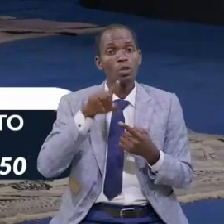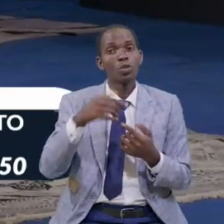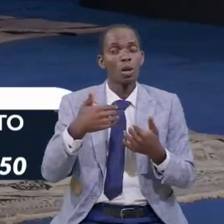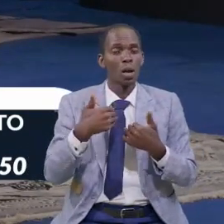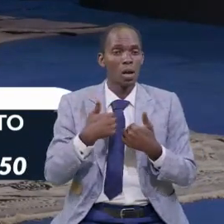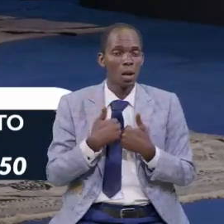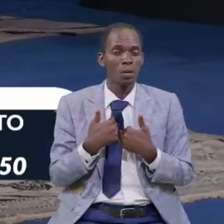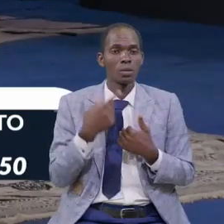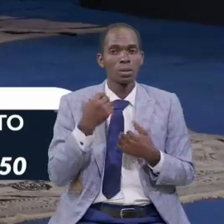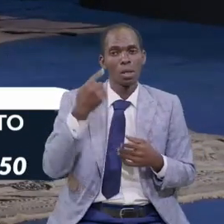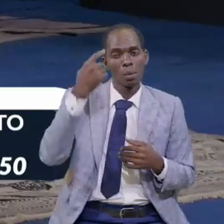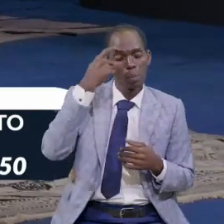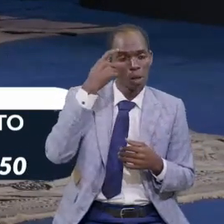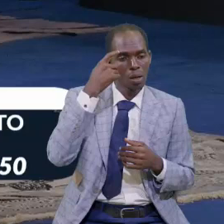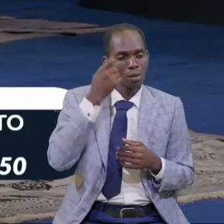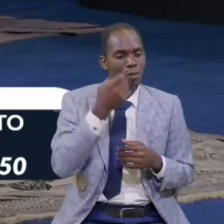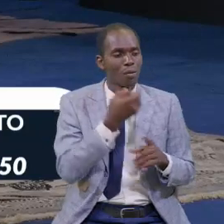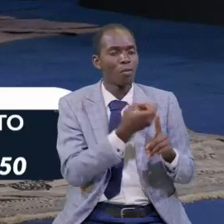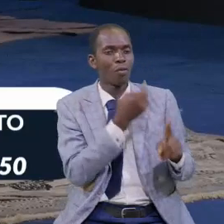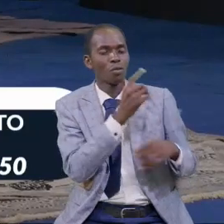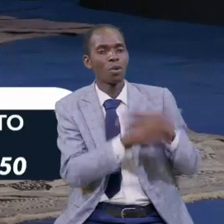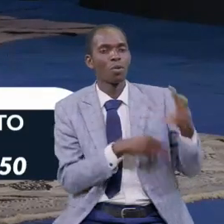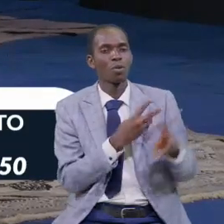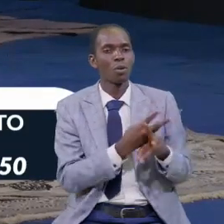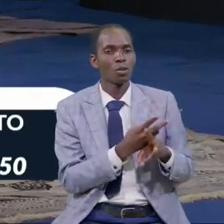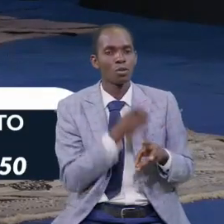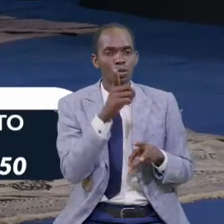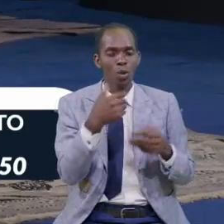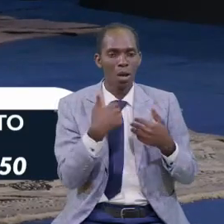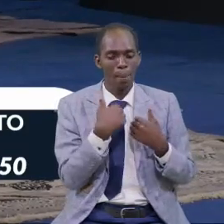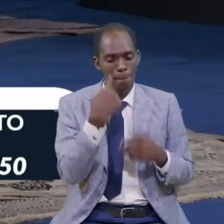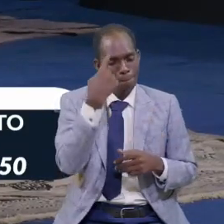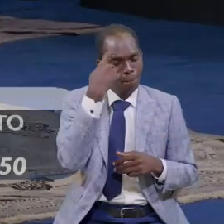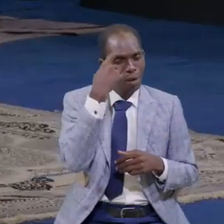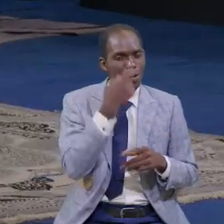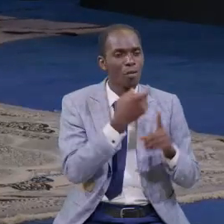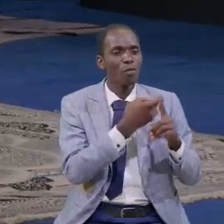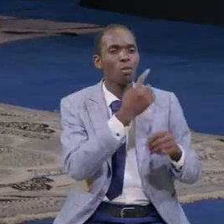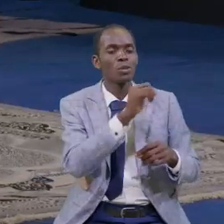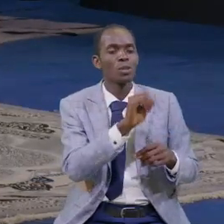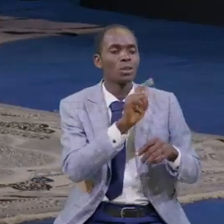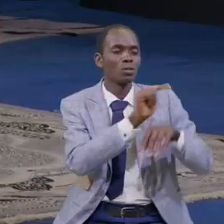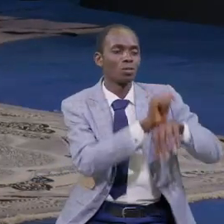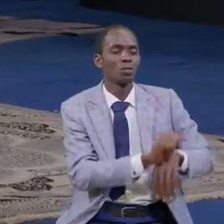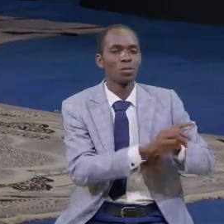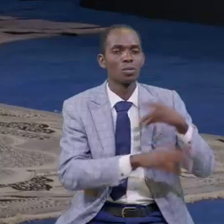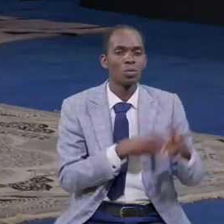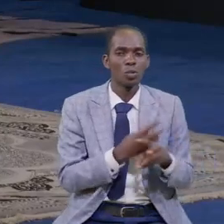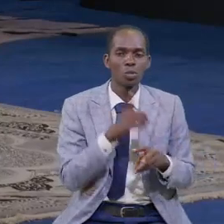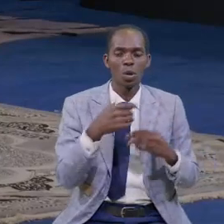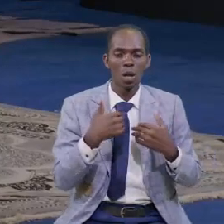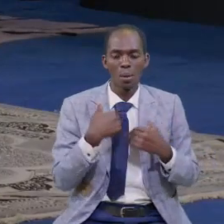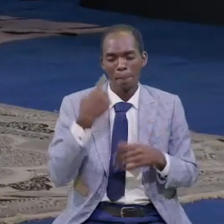the mind of tradition, the mind of religion, the